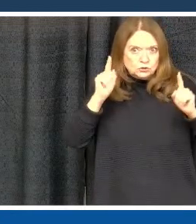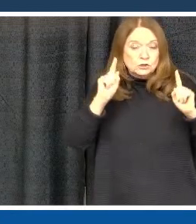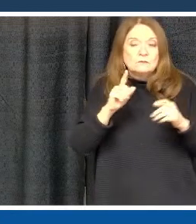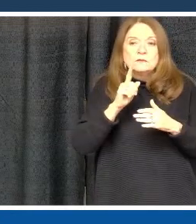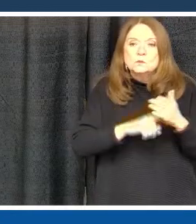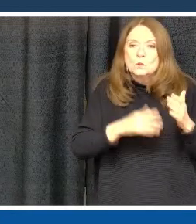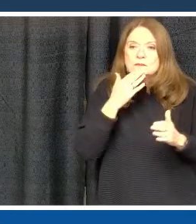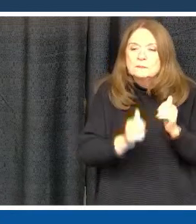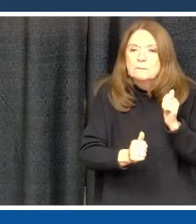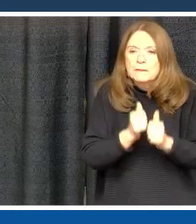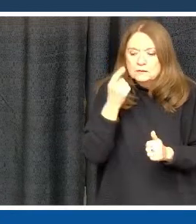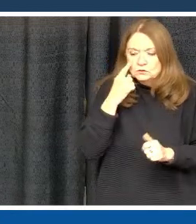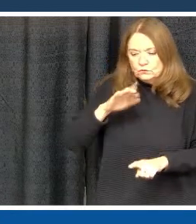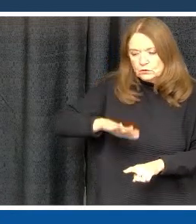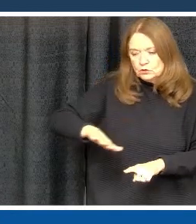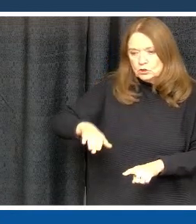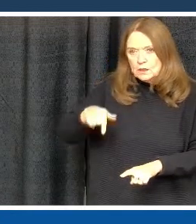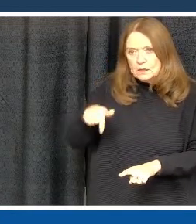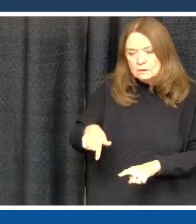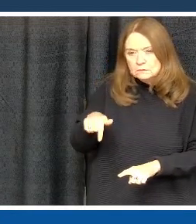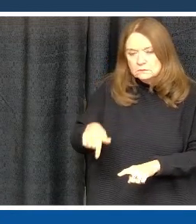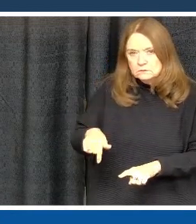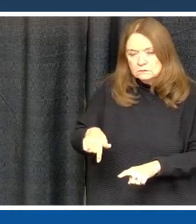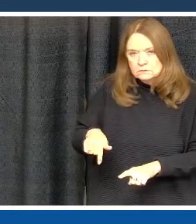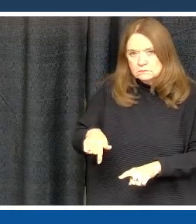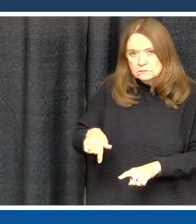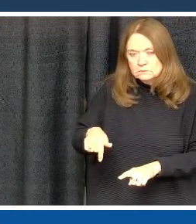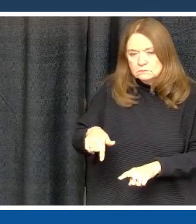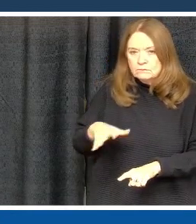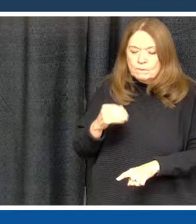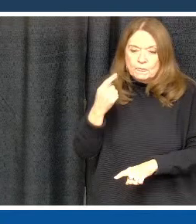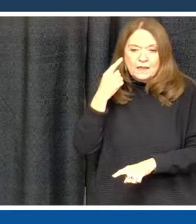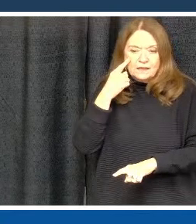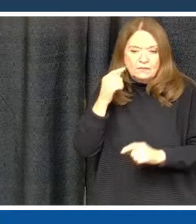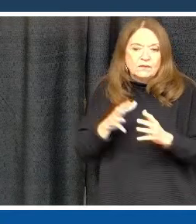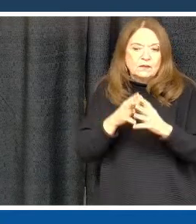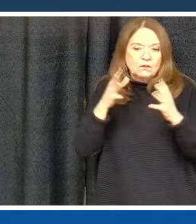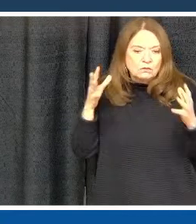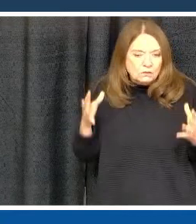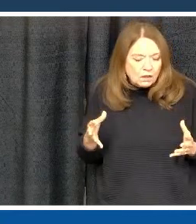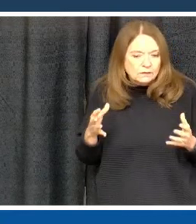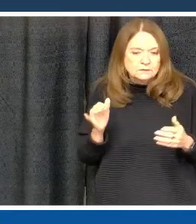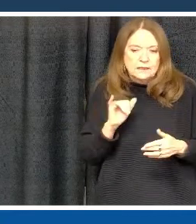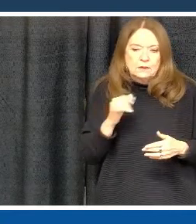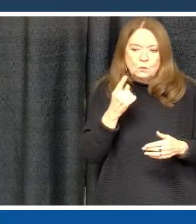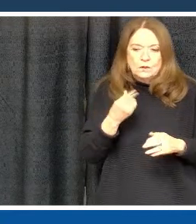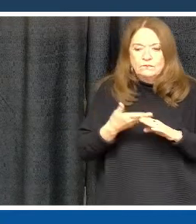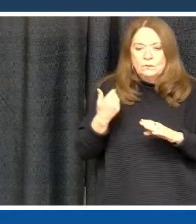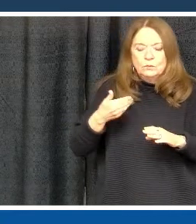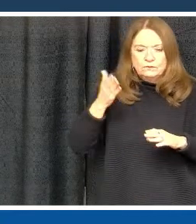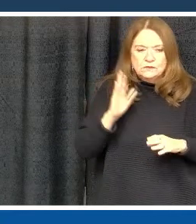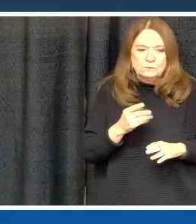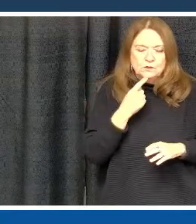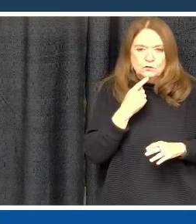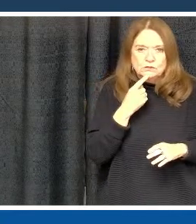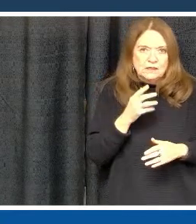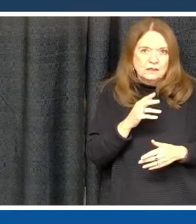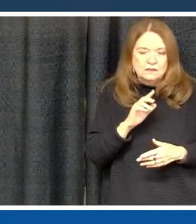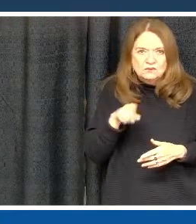is best for the child. And, you know, I think a lot of this, like one of the previous speakers said, it's just